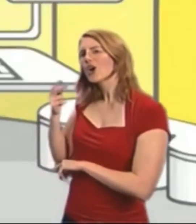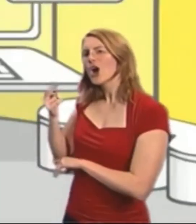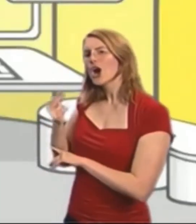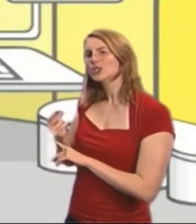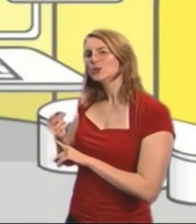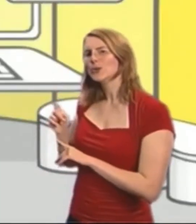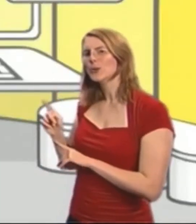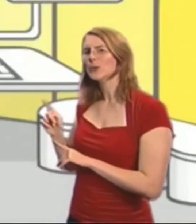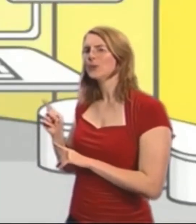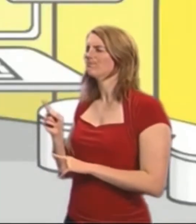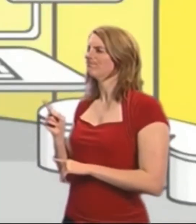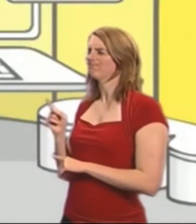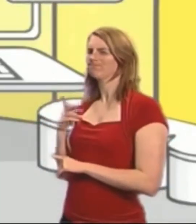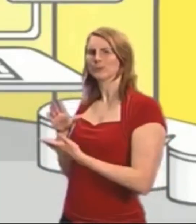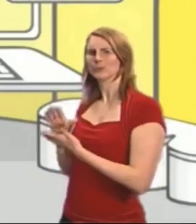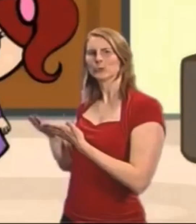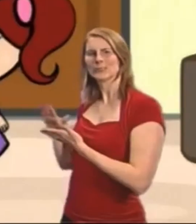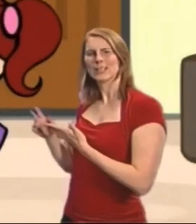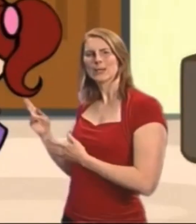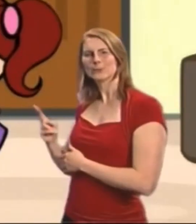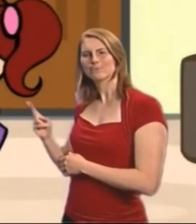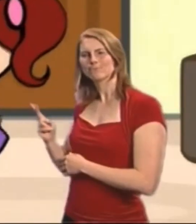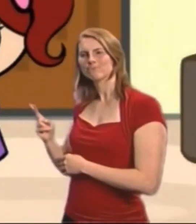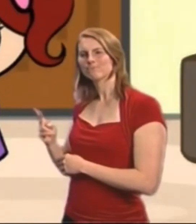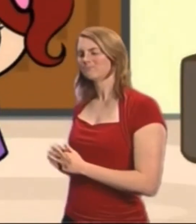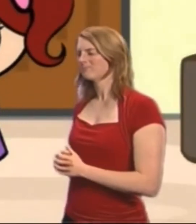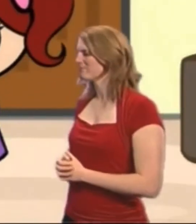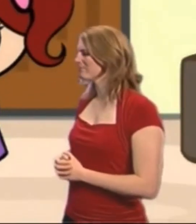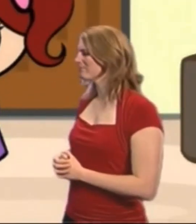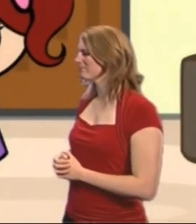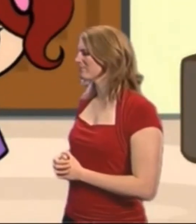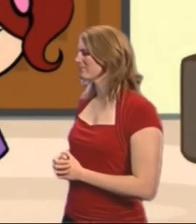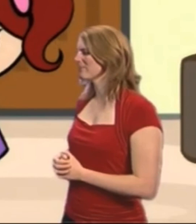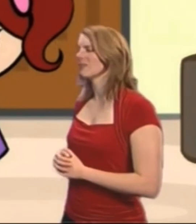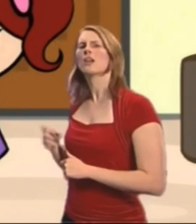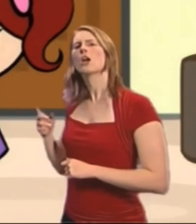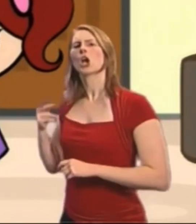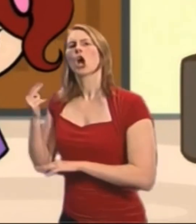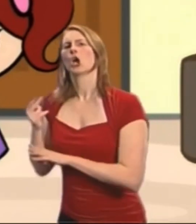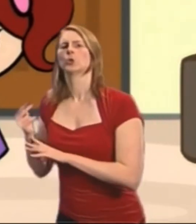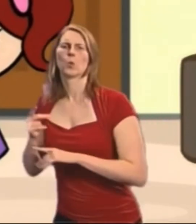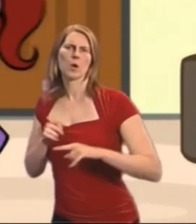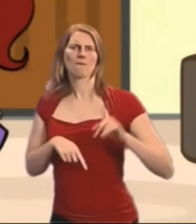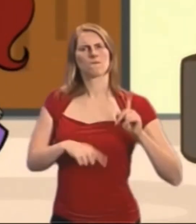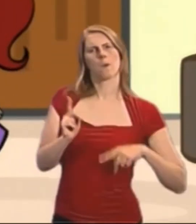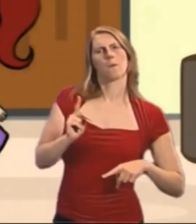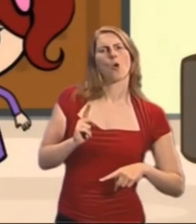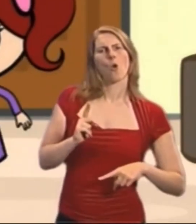I've got to sort those two out. Cartoon! Football!